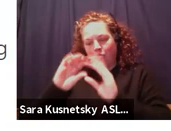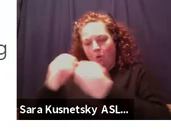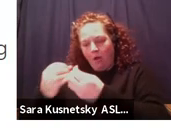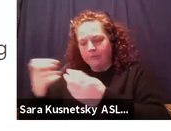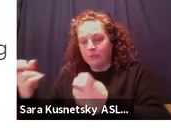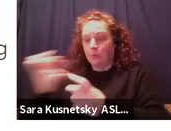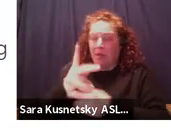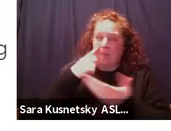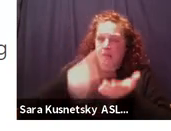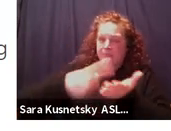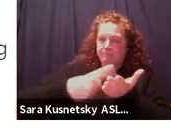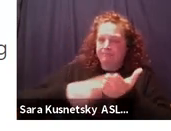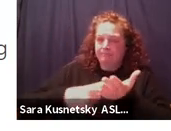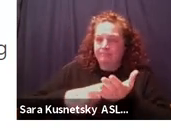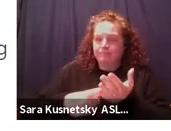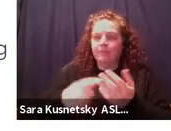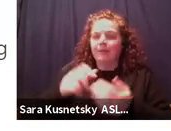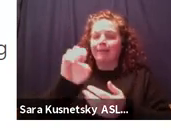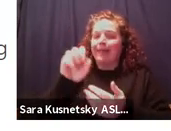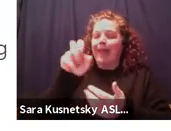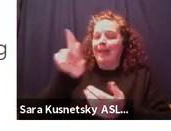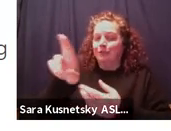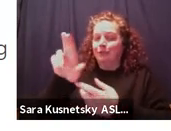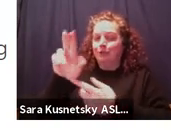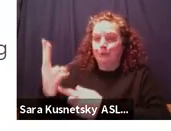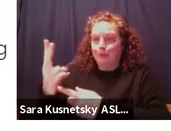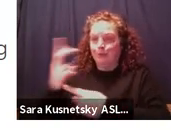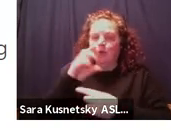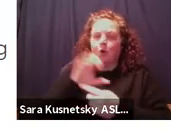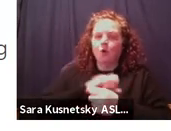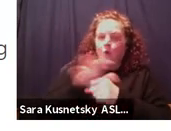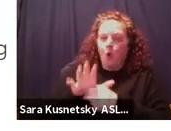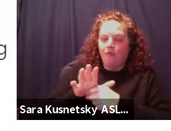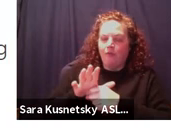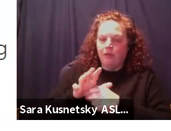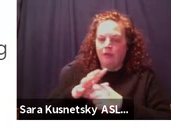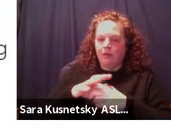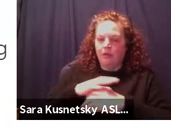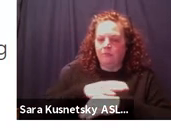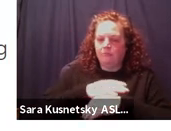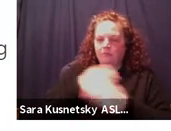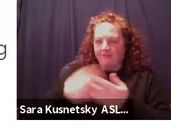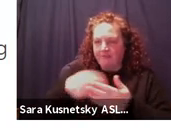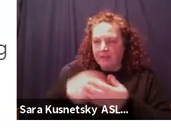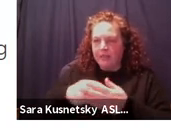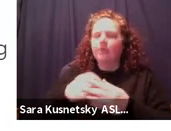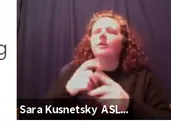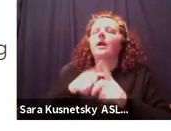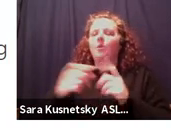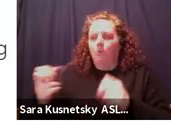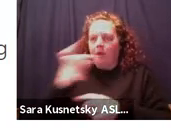plan for the ESSER II COVID relief funding. And then later in March, we will also be coming back with information on our capital